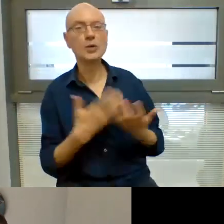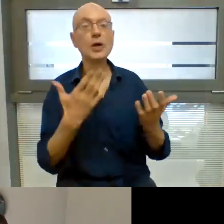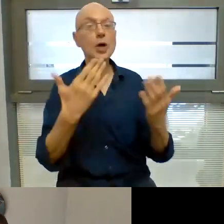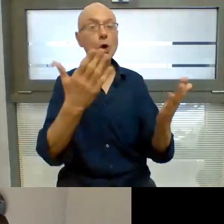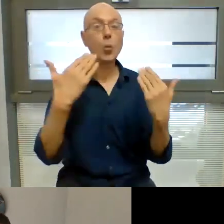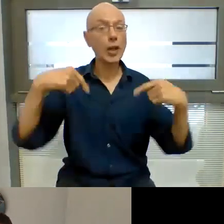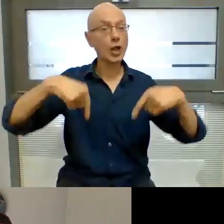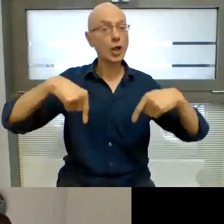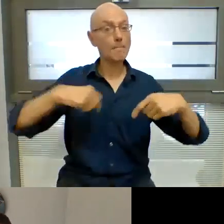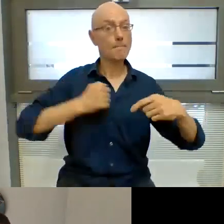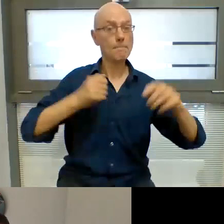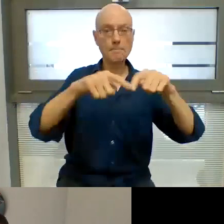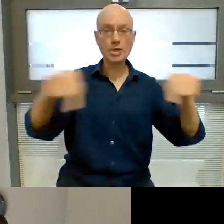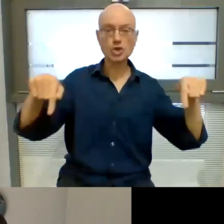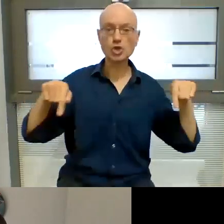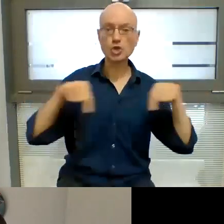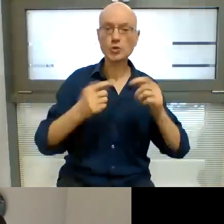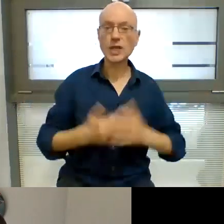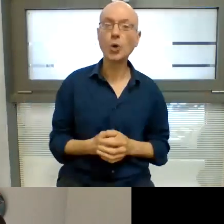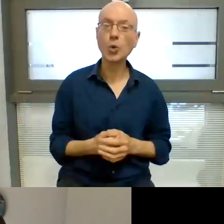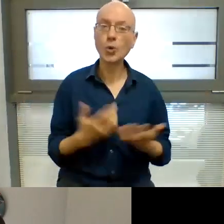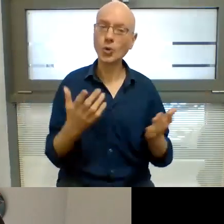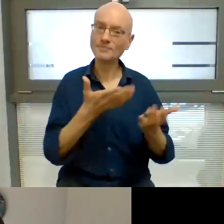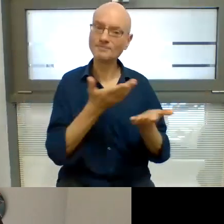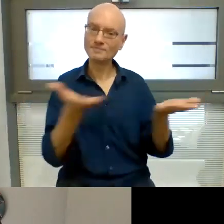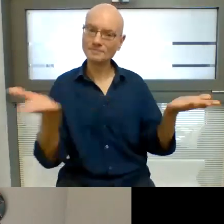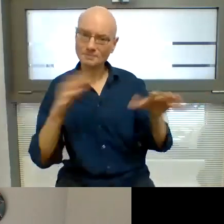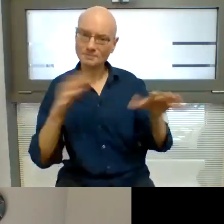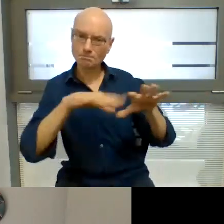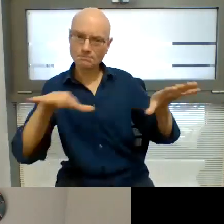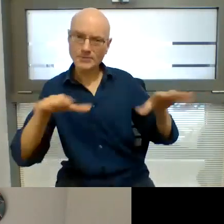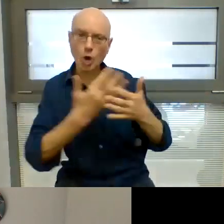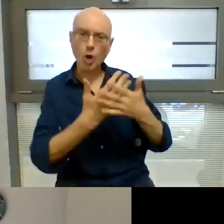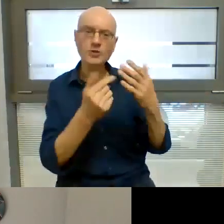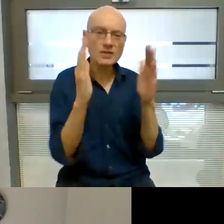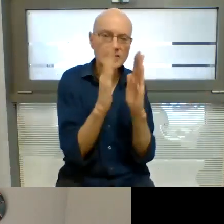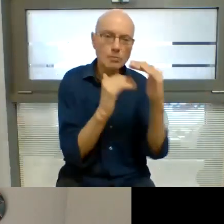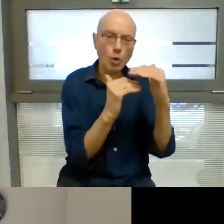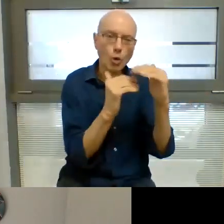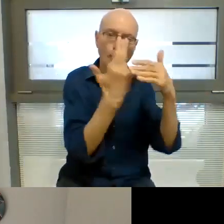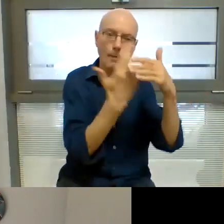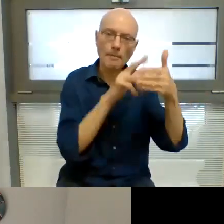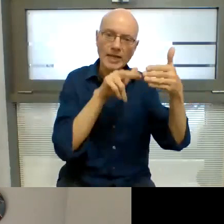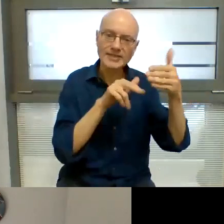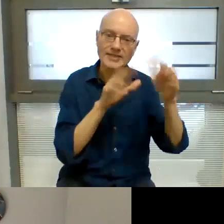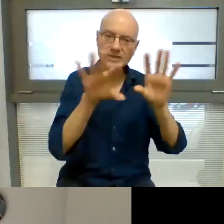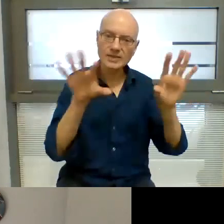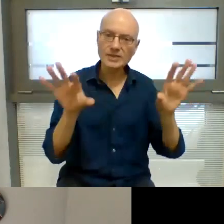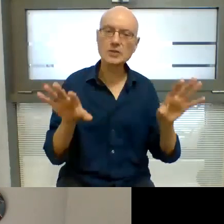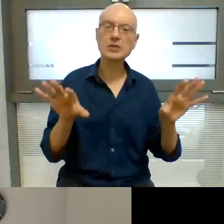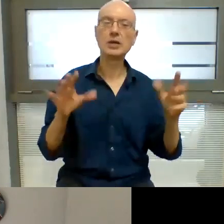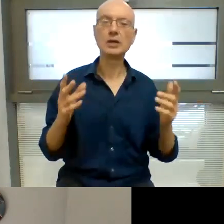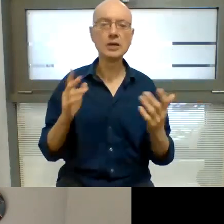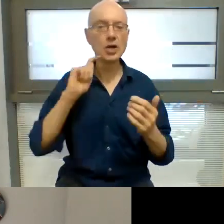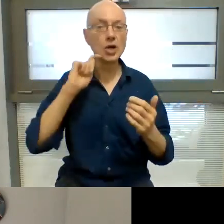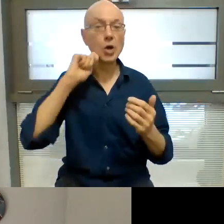to my studio. As you can see, it's full of like lots of little paintings and stuff, and I'm going to do I'm just going to